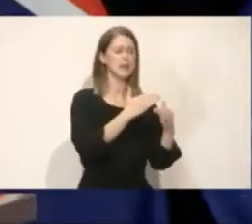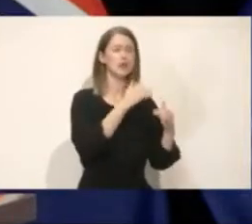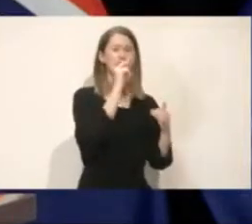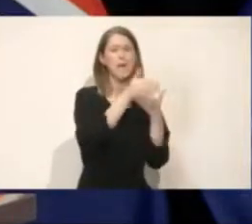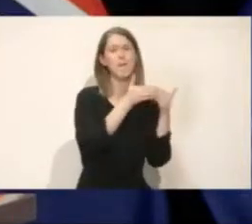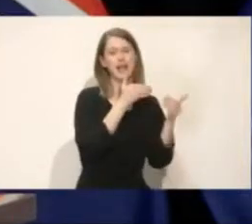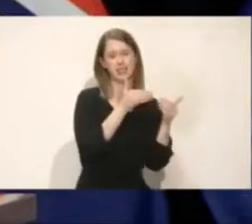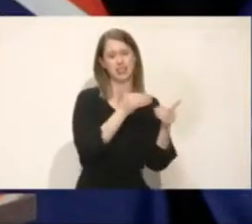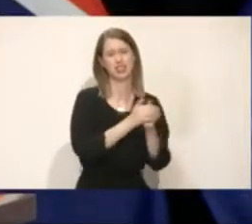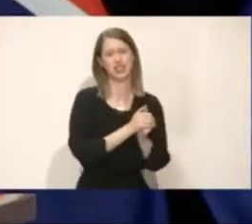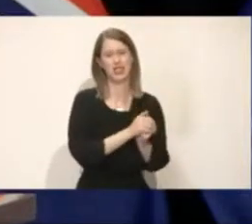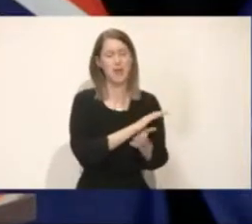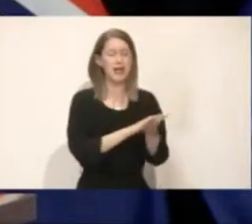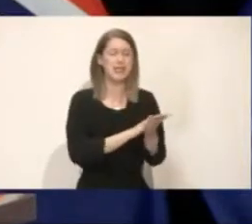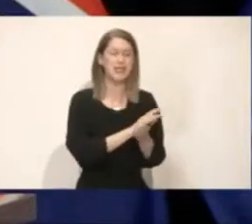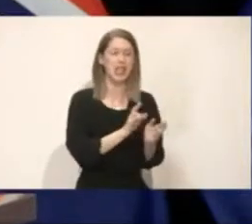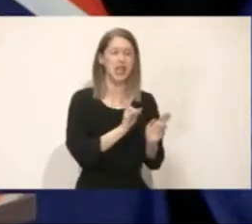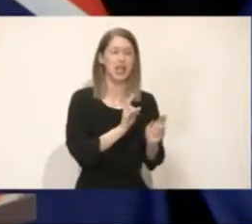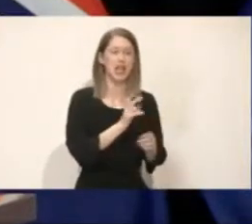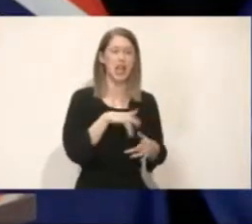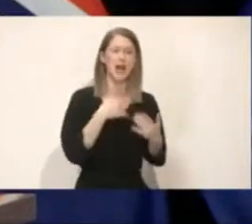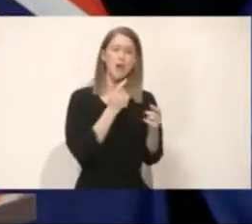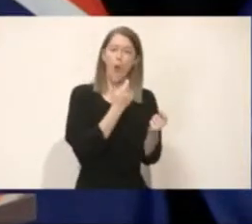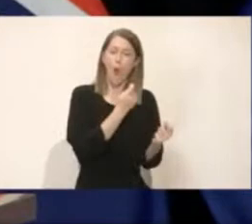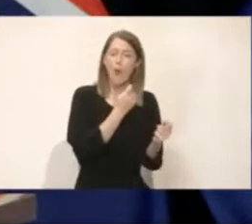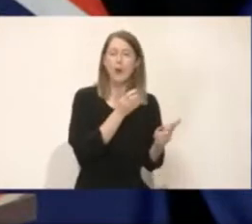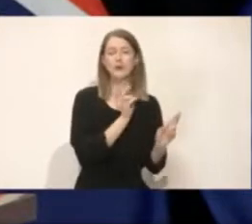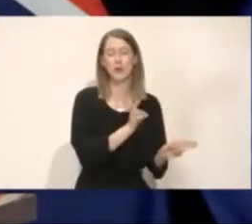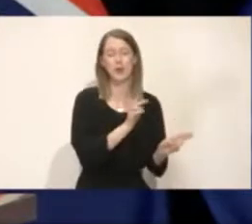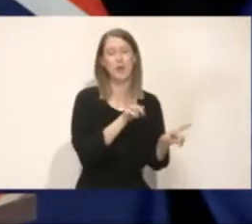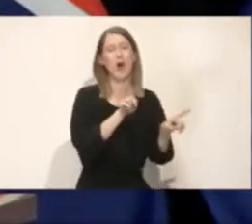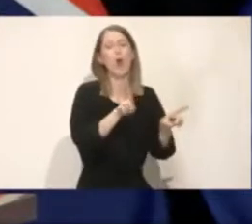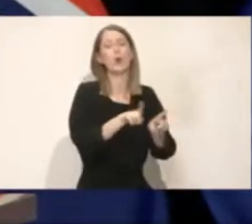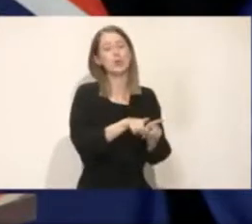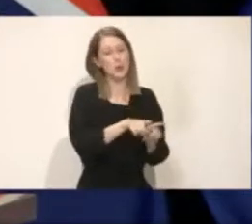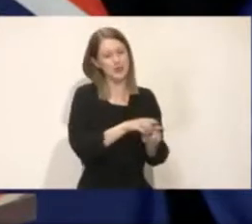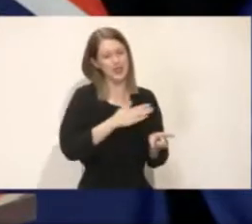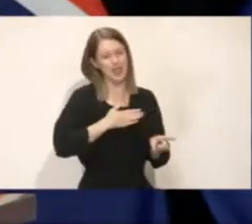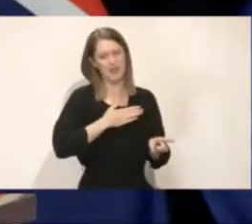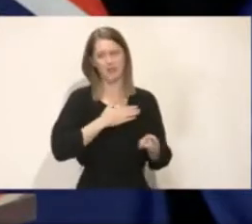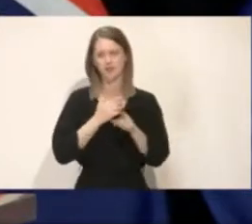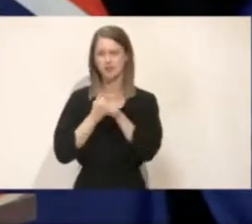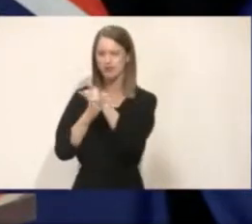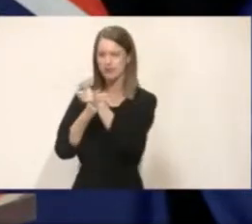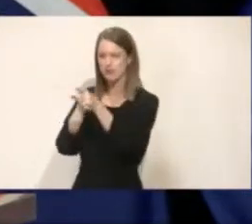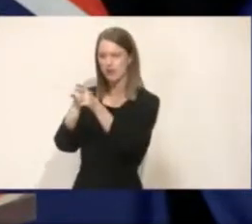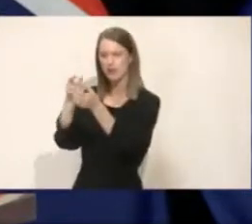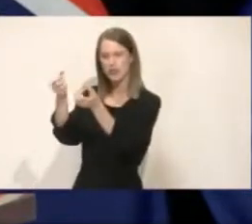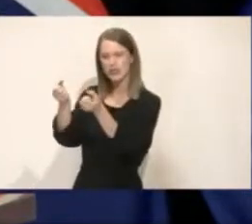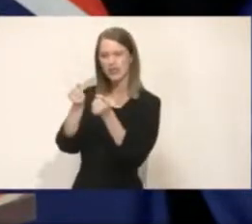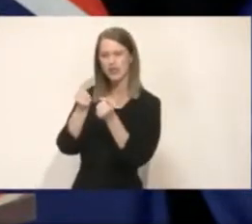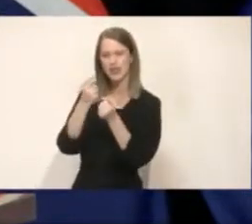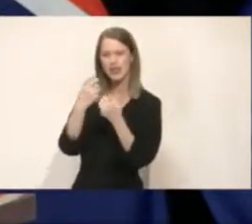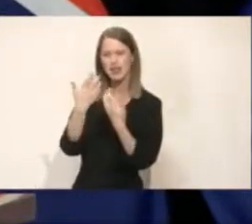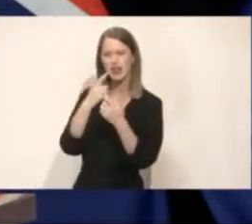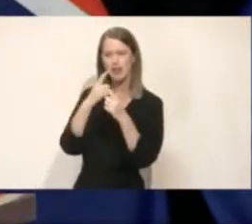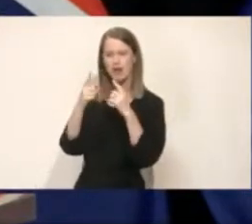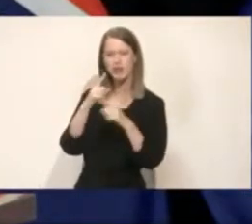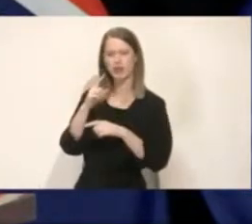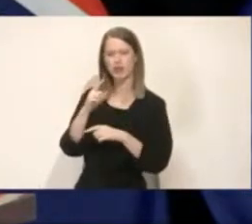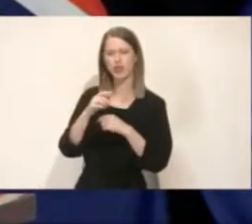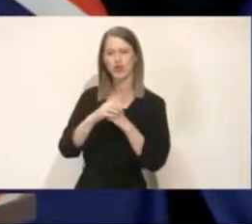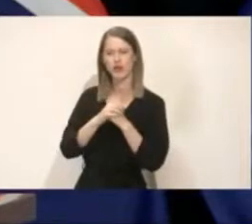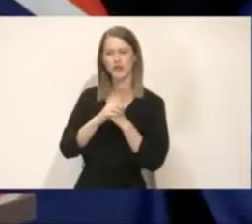can have as much normal life as possible, but also we can keep them as safe as possible. Briefings about the impact of Auckland